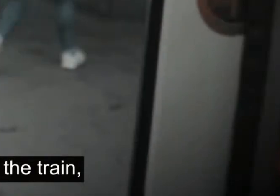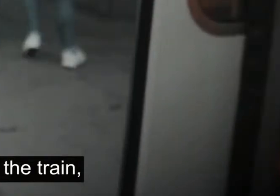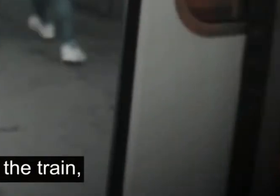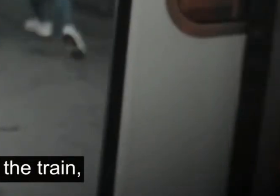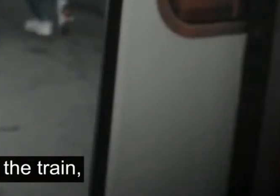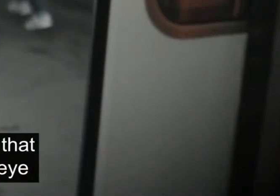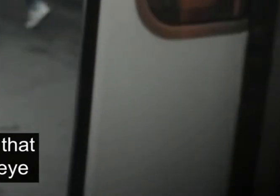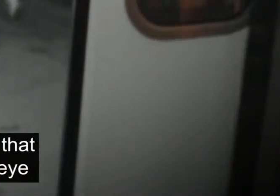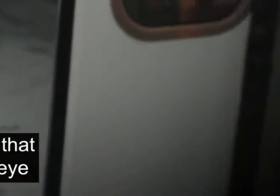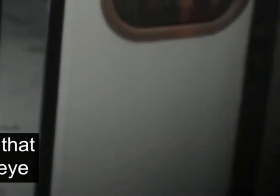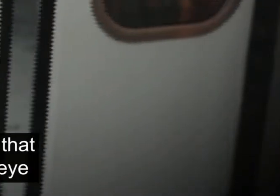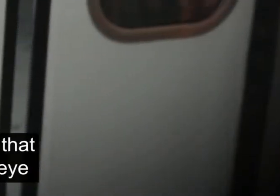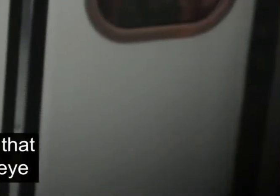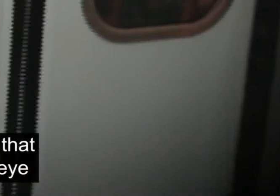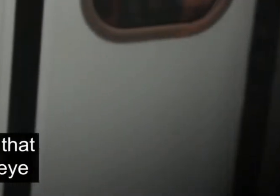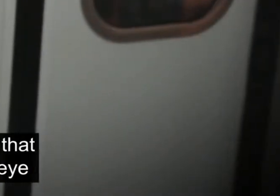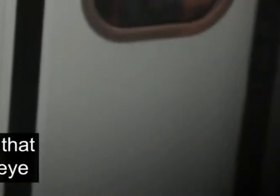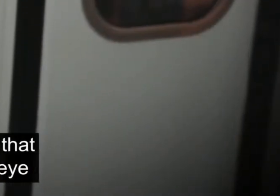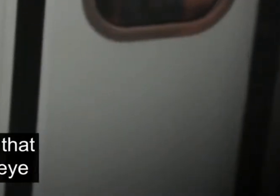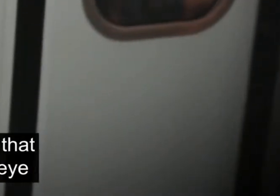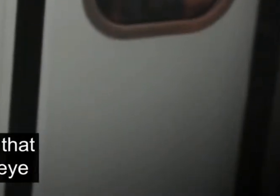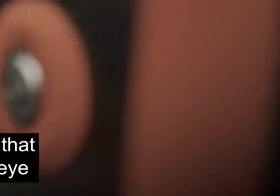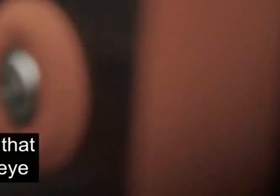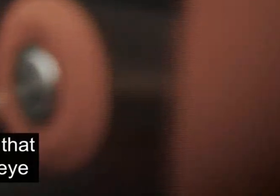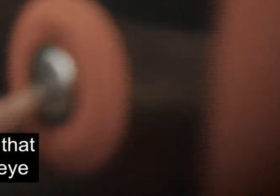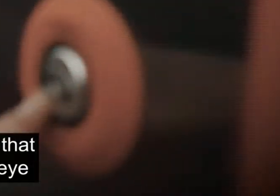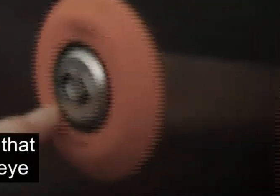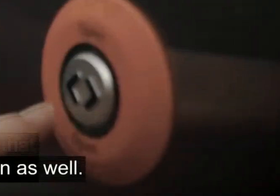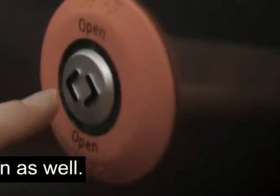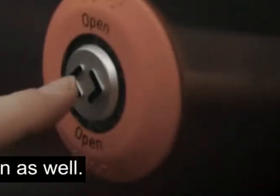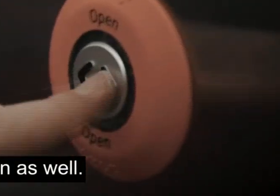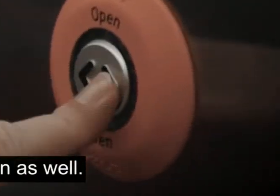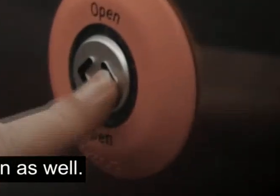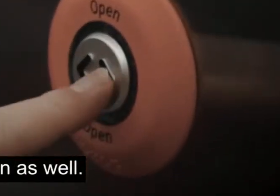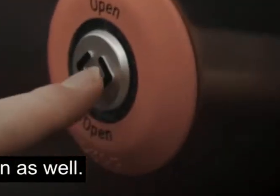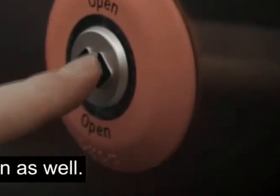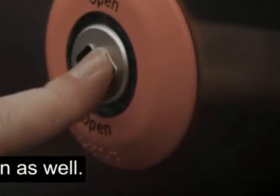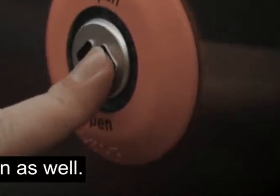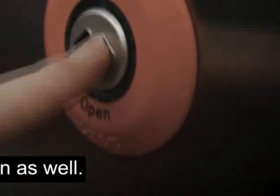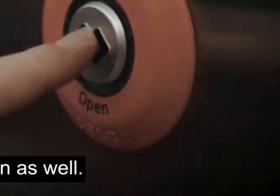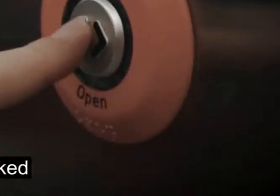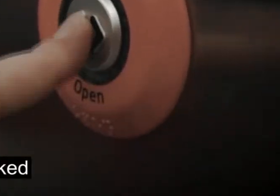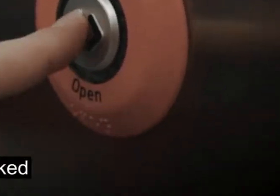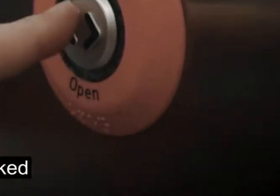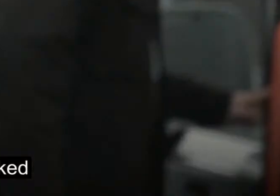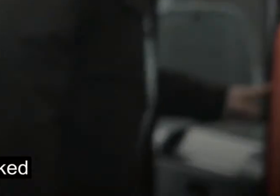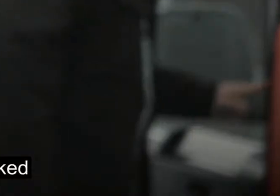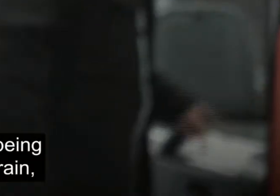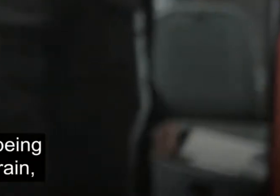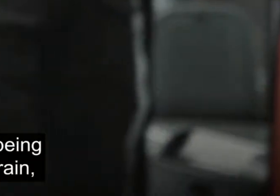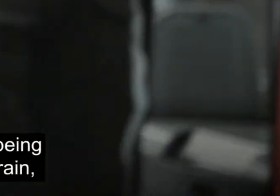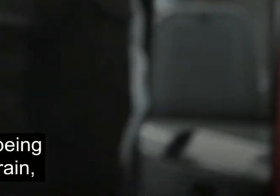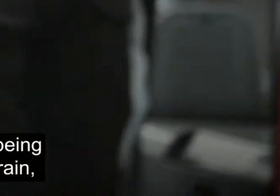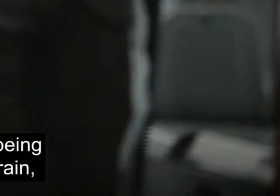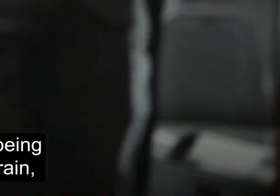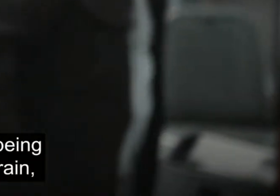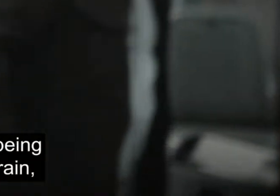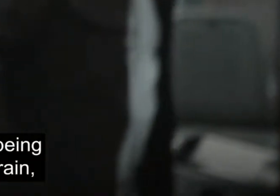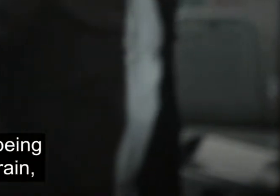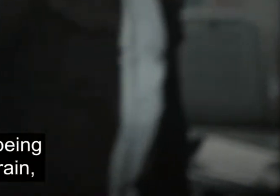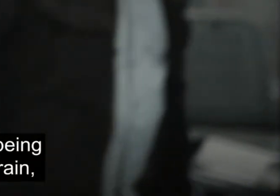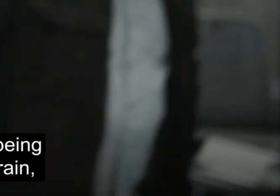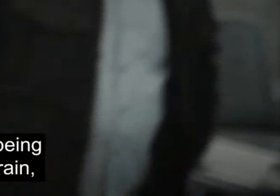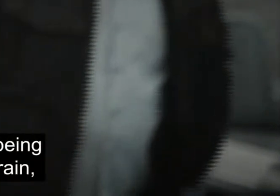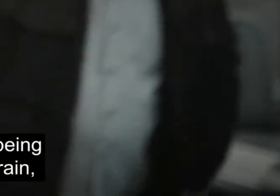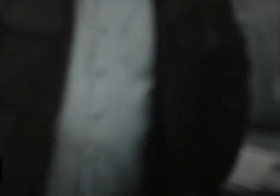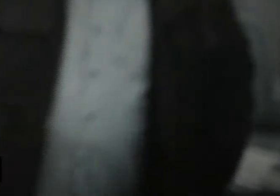back off the train. So he sort of caught that in the corner of his eye and tried to get off the train as well. The doors were locked and it ended up just being me